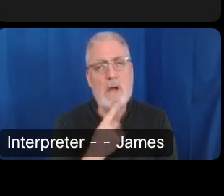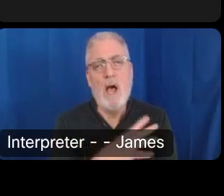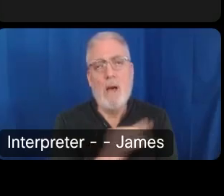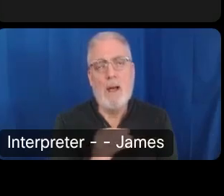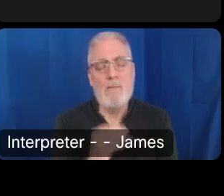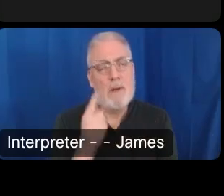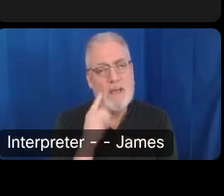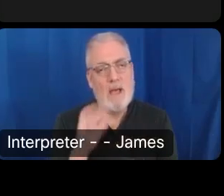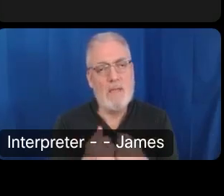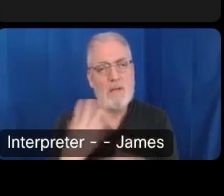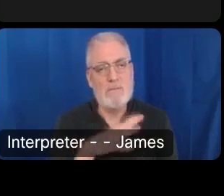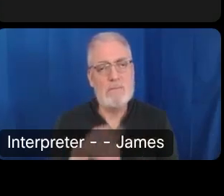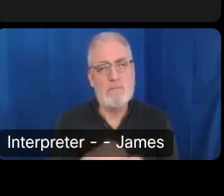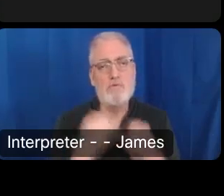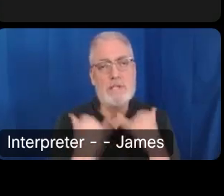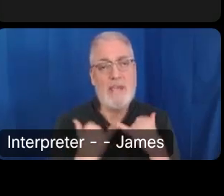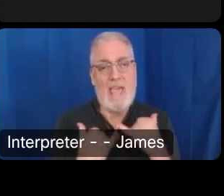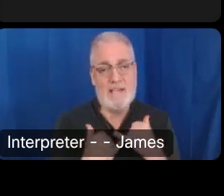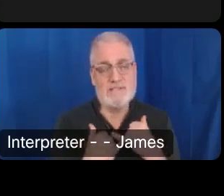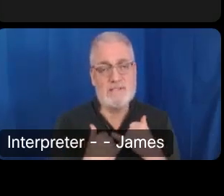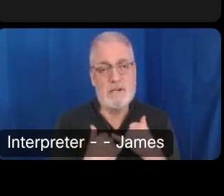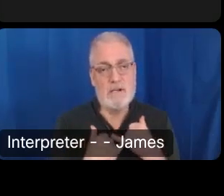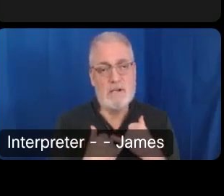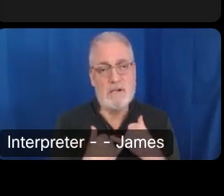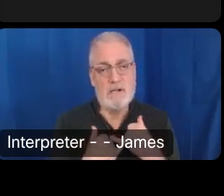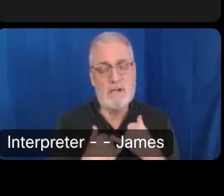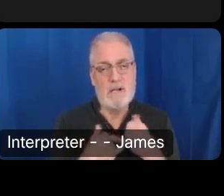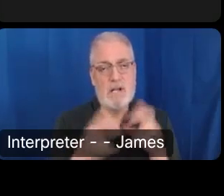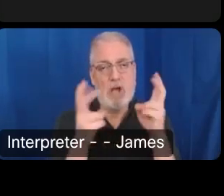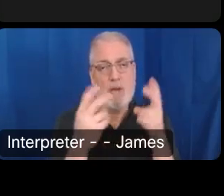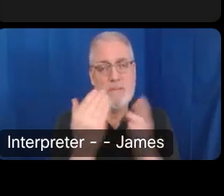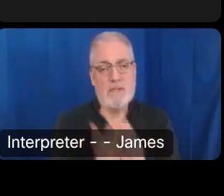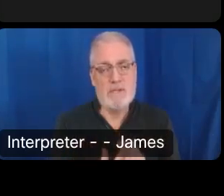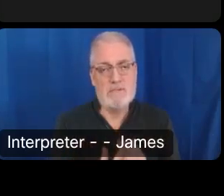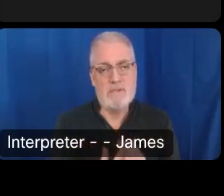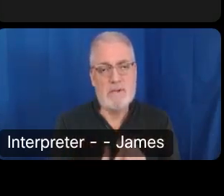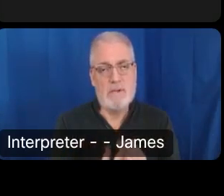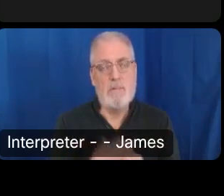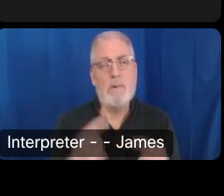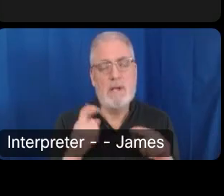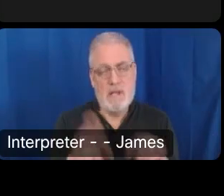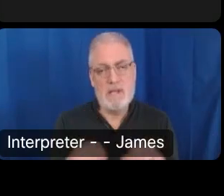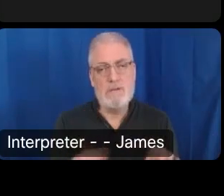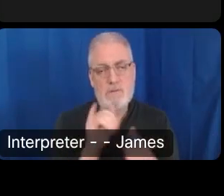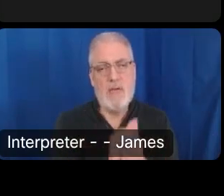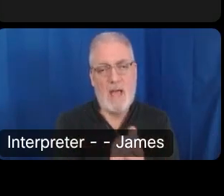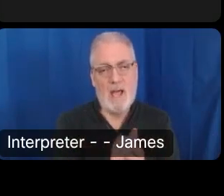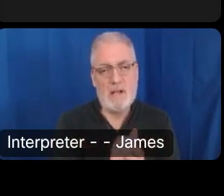program. Holly, it's Jessica James. Go ahead, Jessica. I also had a question